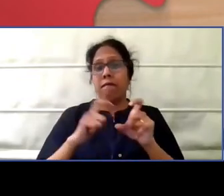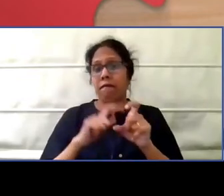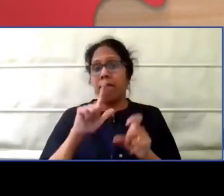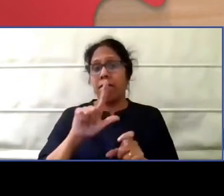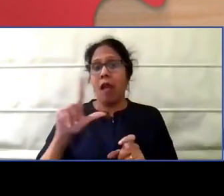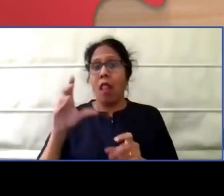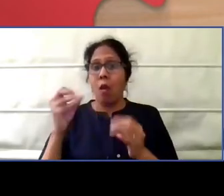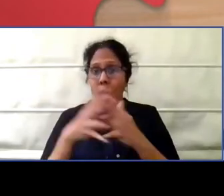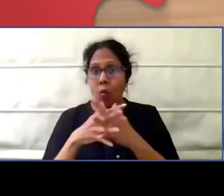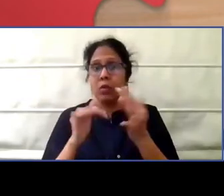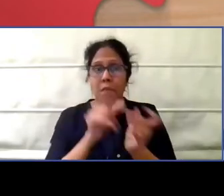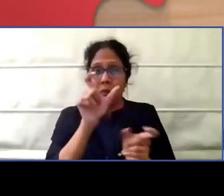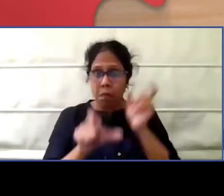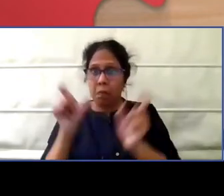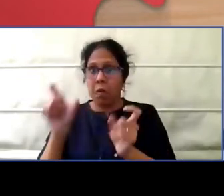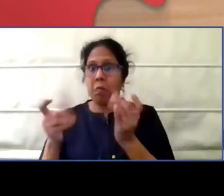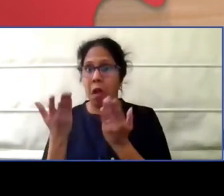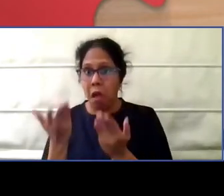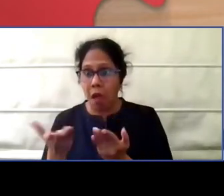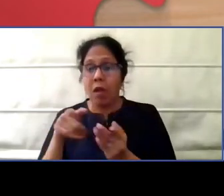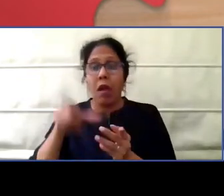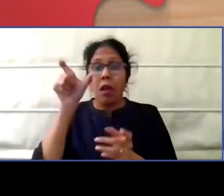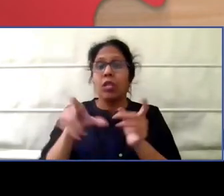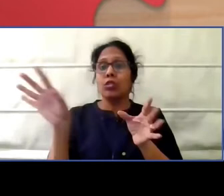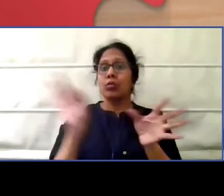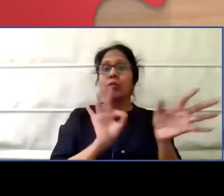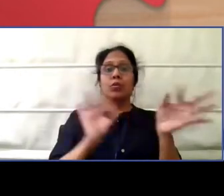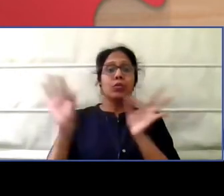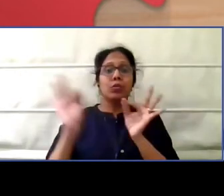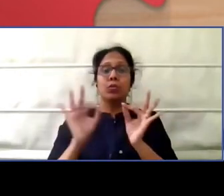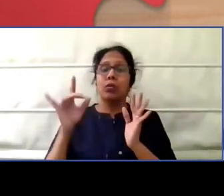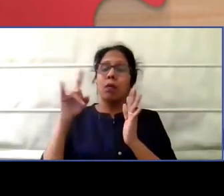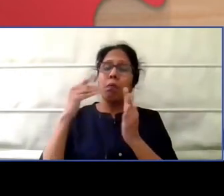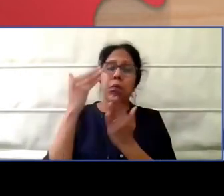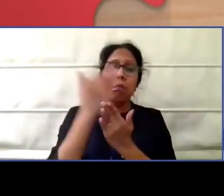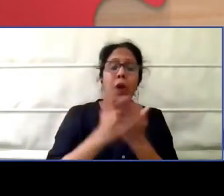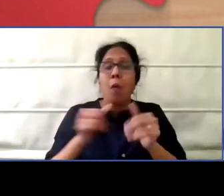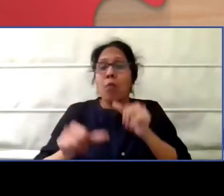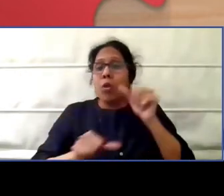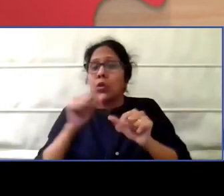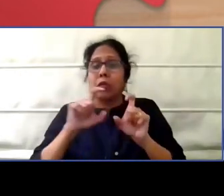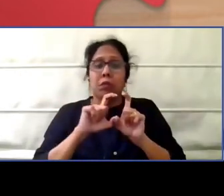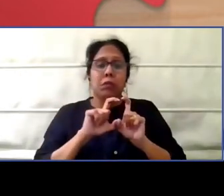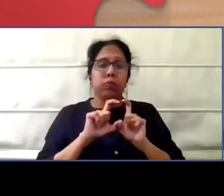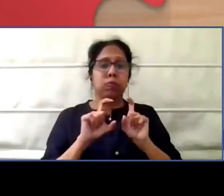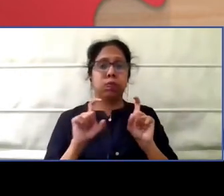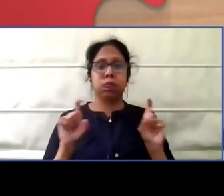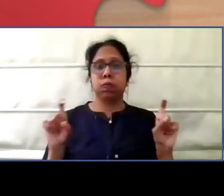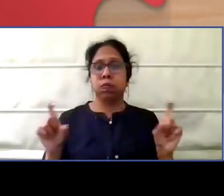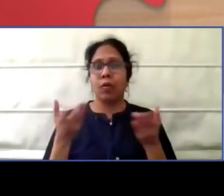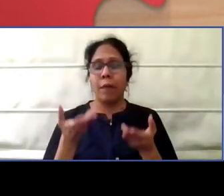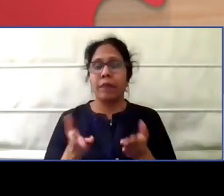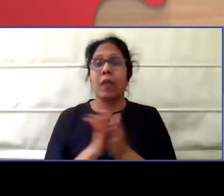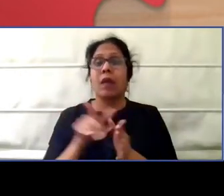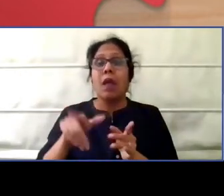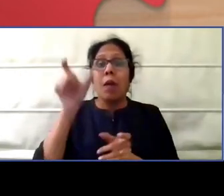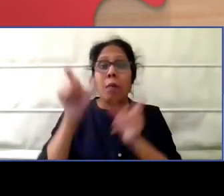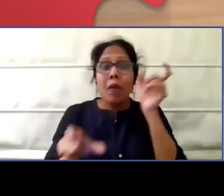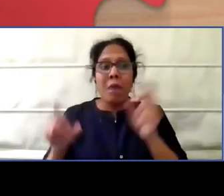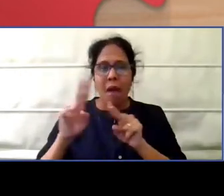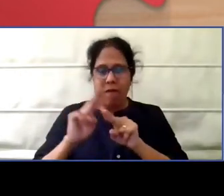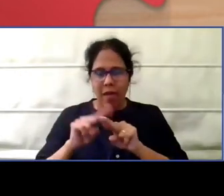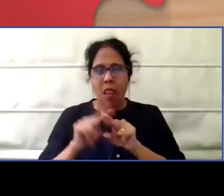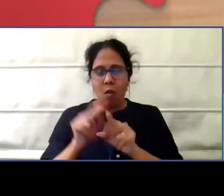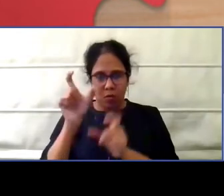In a very detailed process, these people are chosen. And the best part is that the fellows choose fellows. I mean, we are